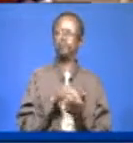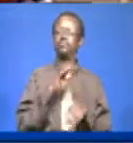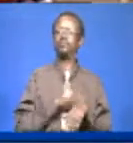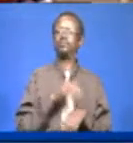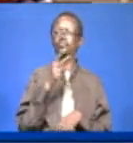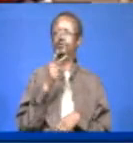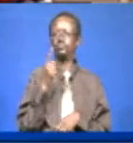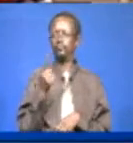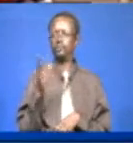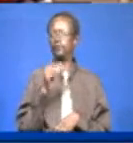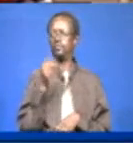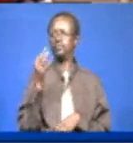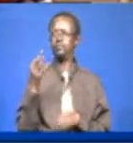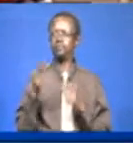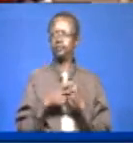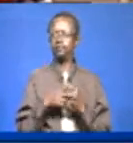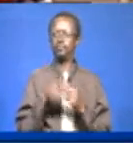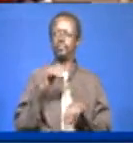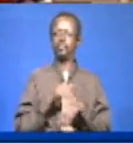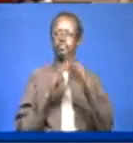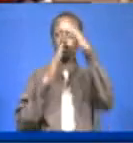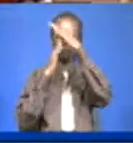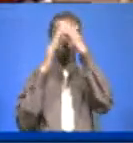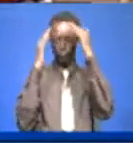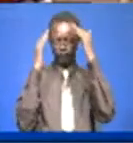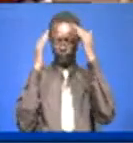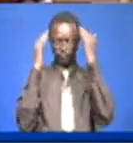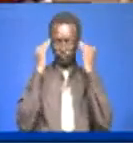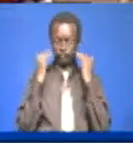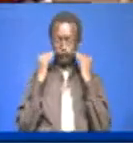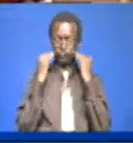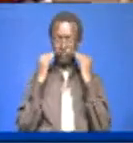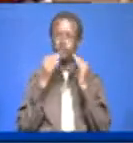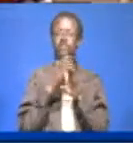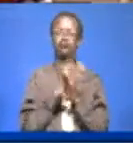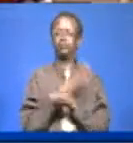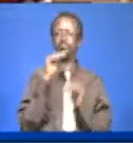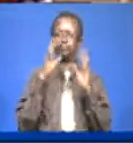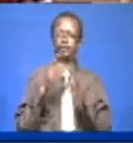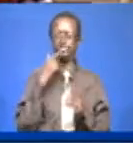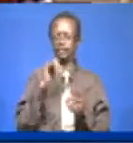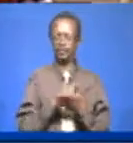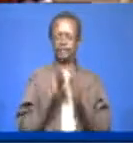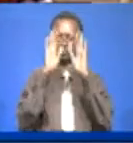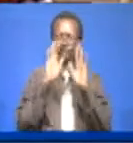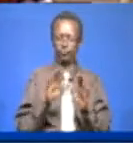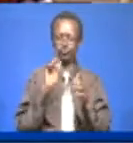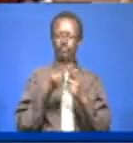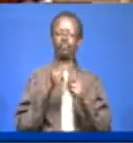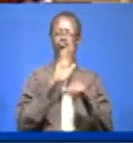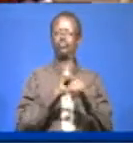finding of the Supreme Court. The previous speakers have spoken to the importance of a summon to governors. And I think it is